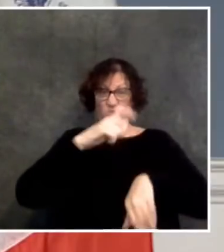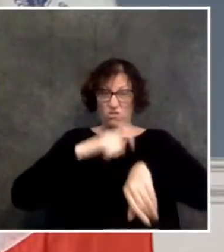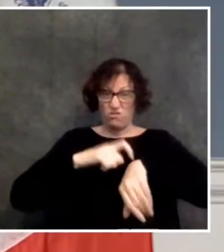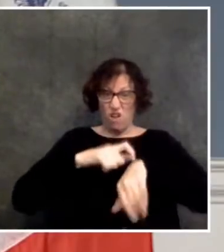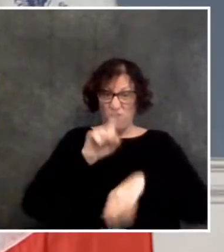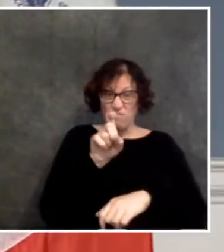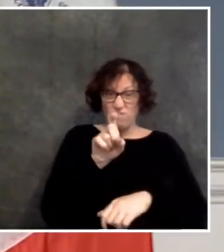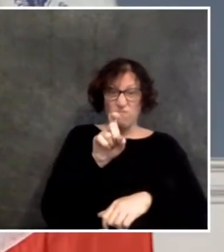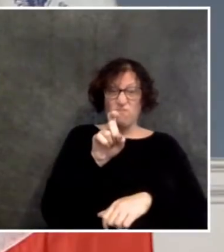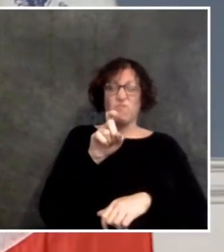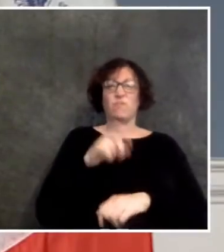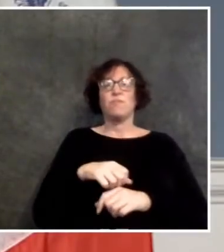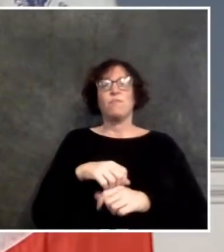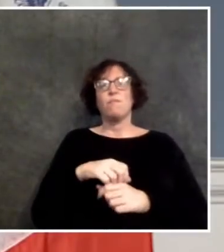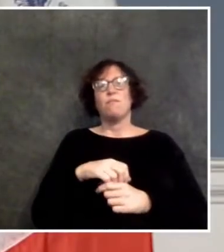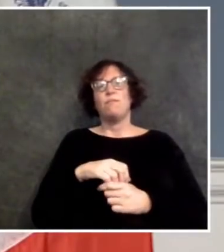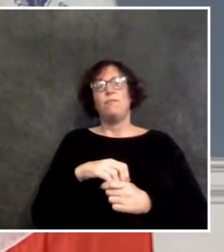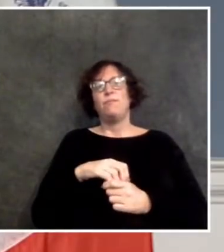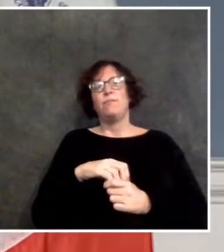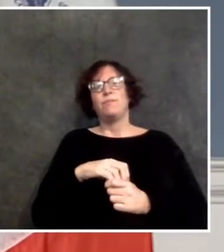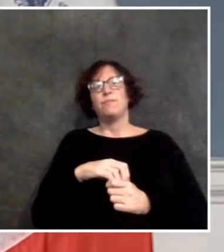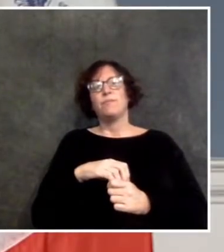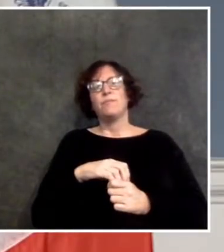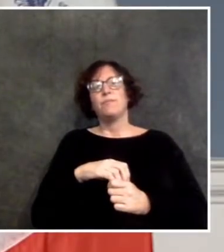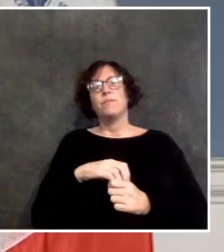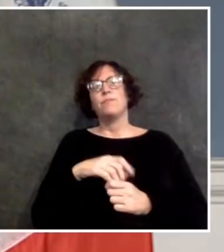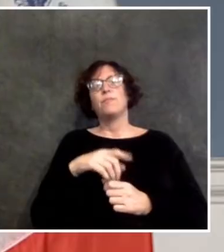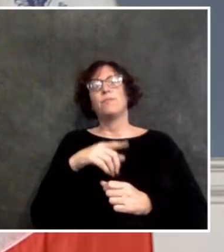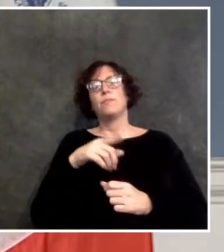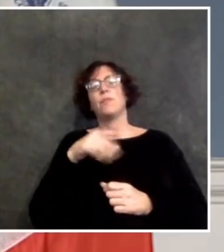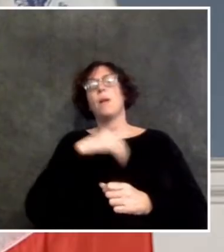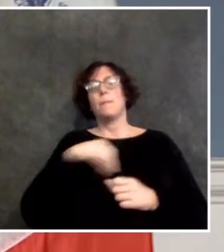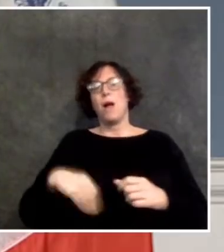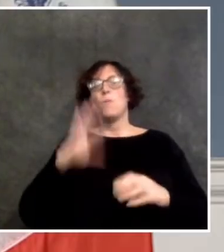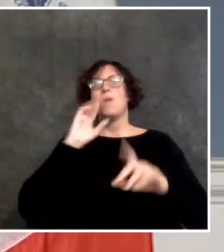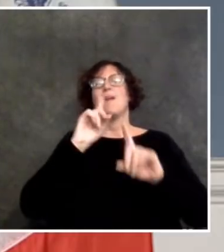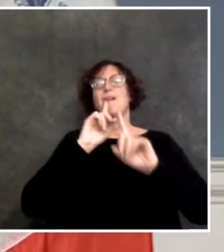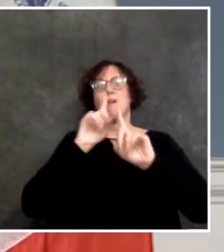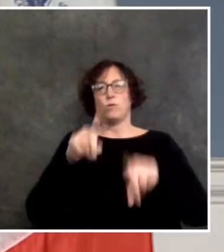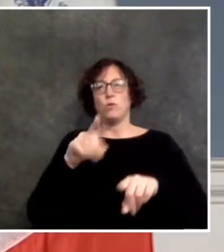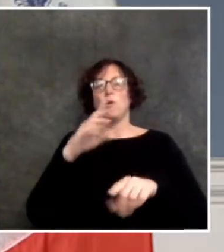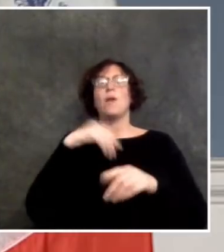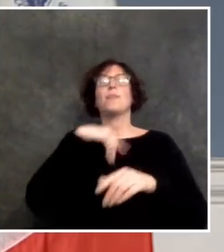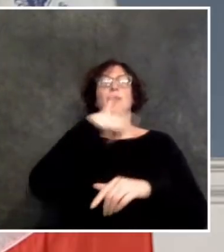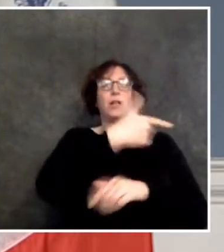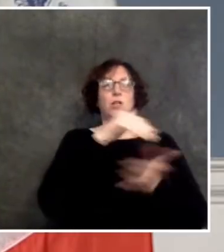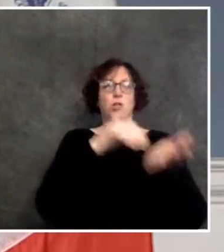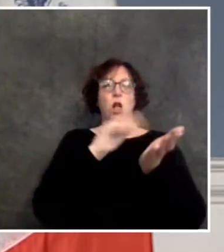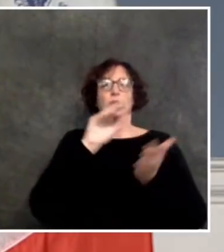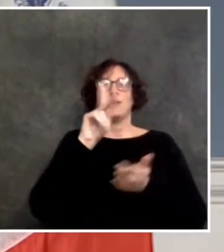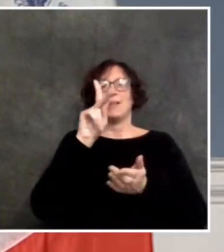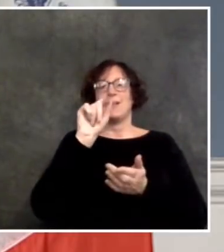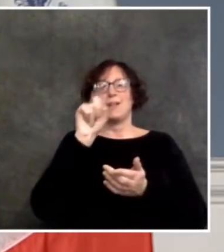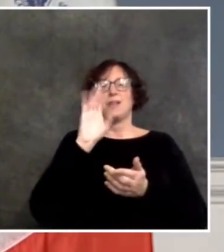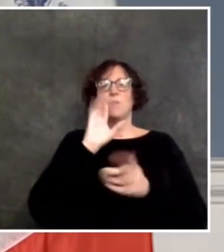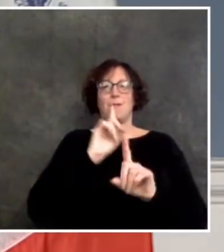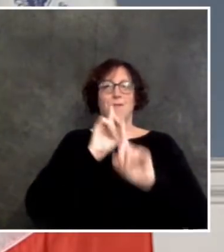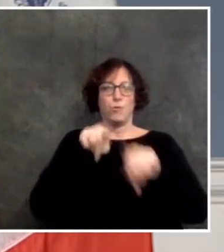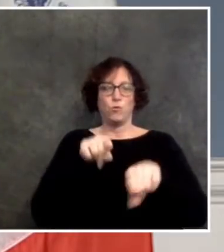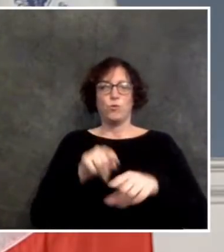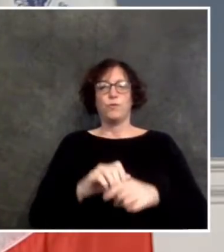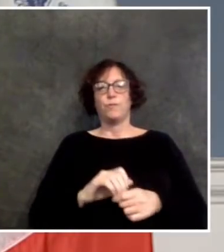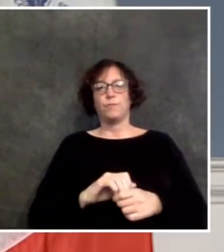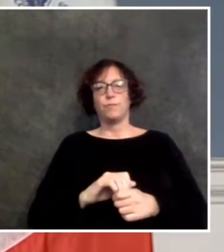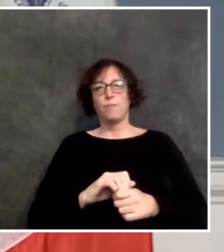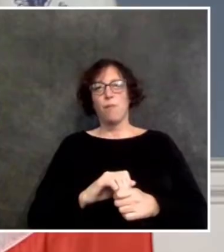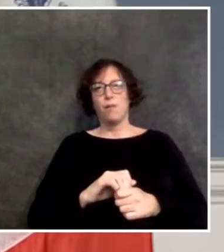actually Dr. Katz to jump in and then Dr. Barbeau. And the reason I want to go to Dr. Katz is that Health and Hospitals has now changed